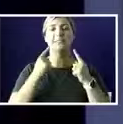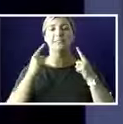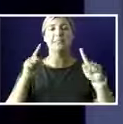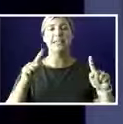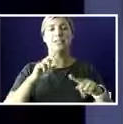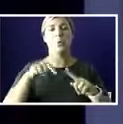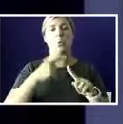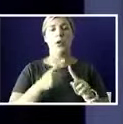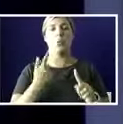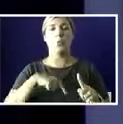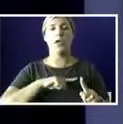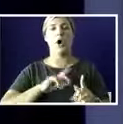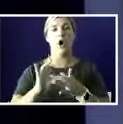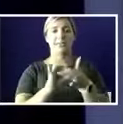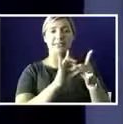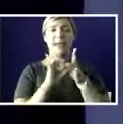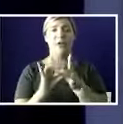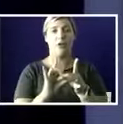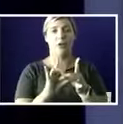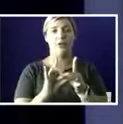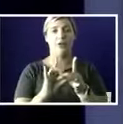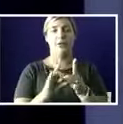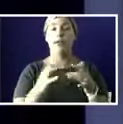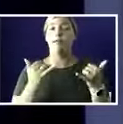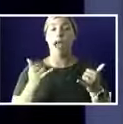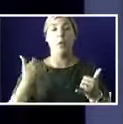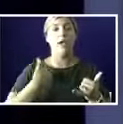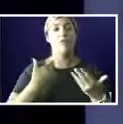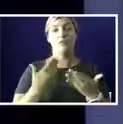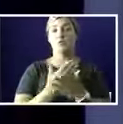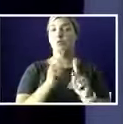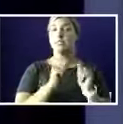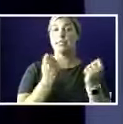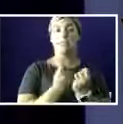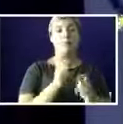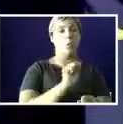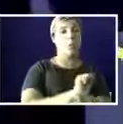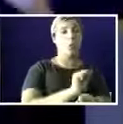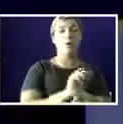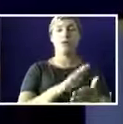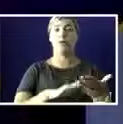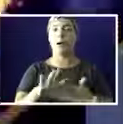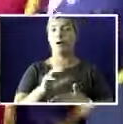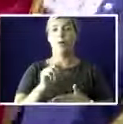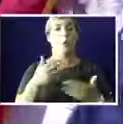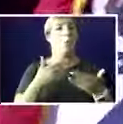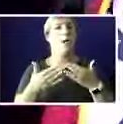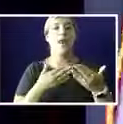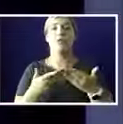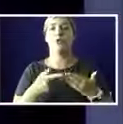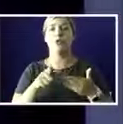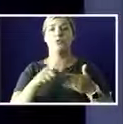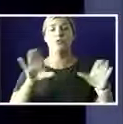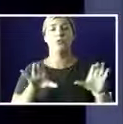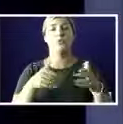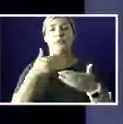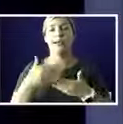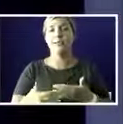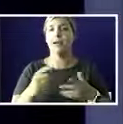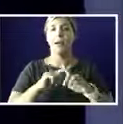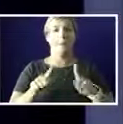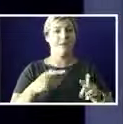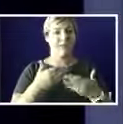South. We're joining new teams at our workplaces, colleges, or wherever the next step may be. But no matter what